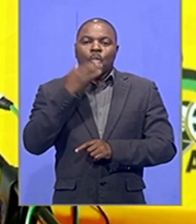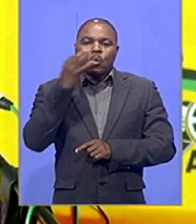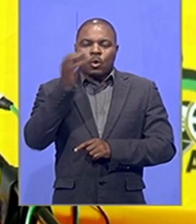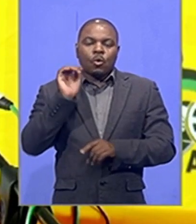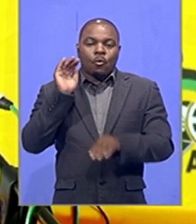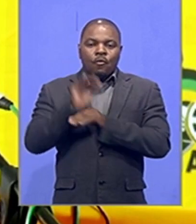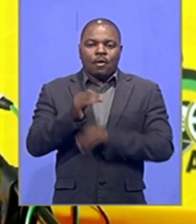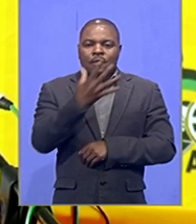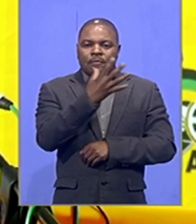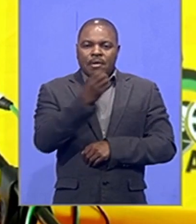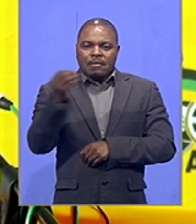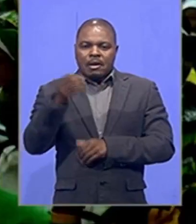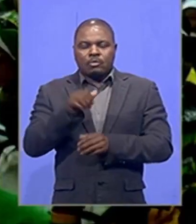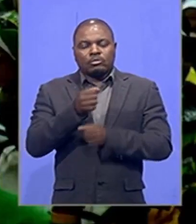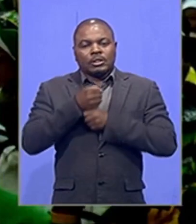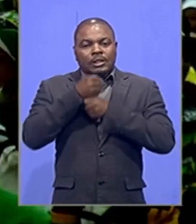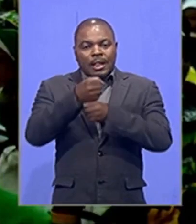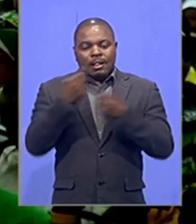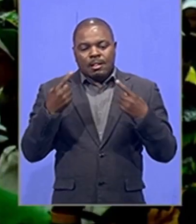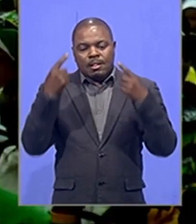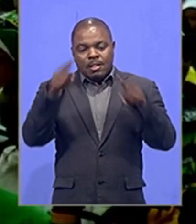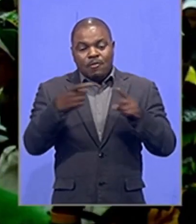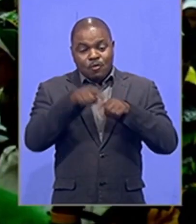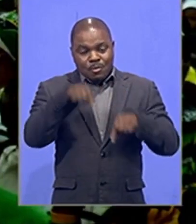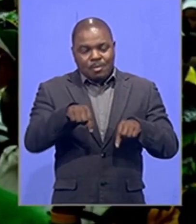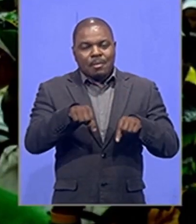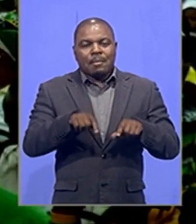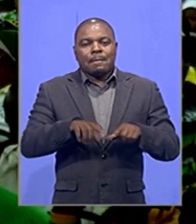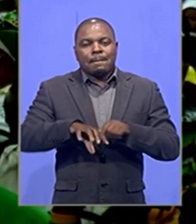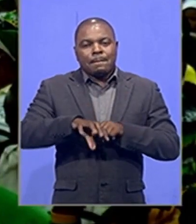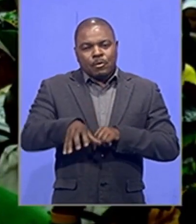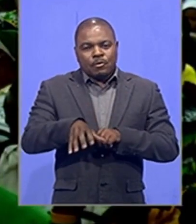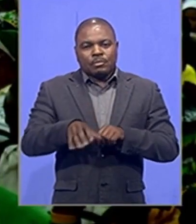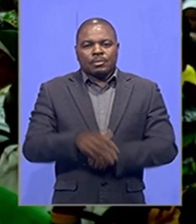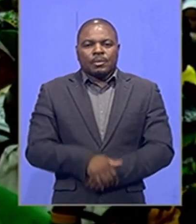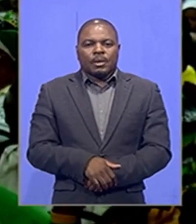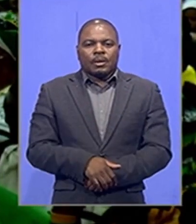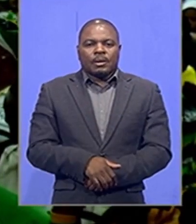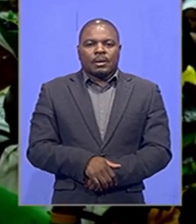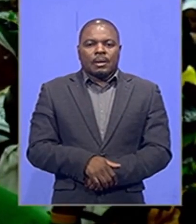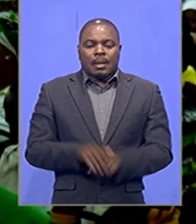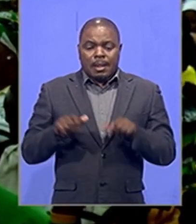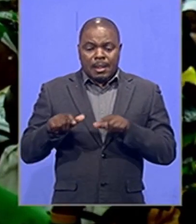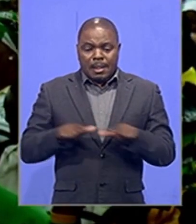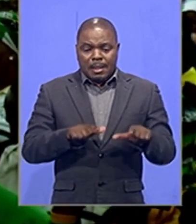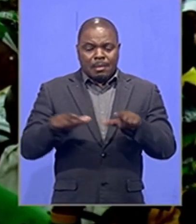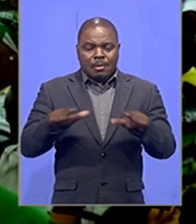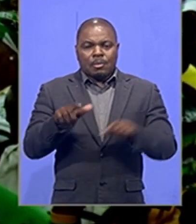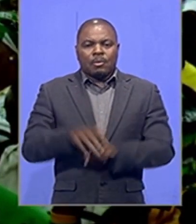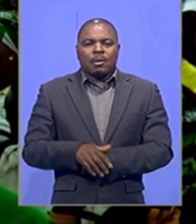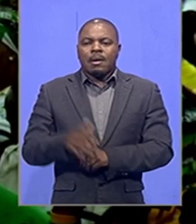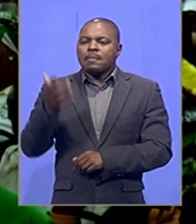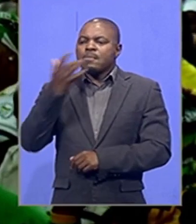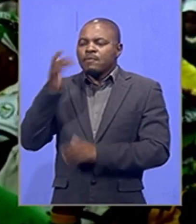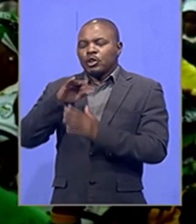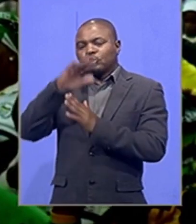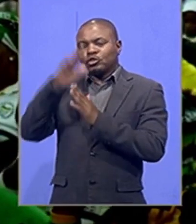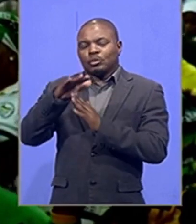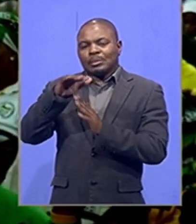500 go tšwa makaleng ka profenseng ka bophara. Limpopo is preferred top 6